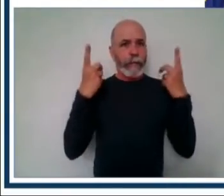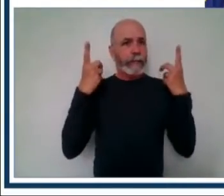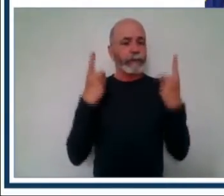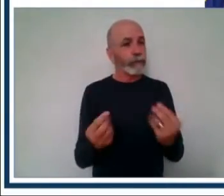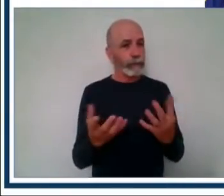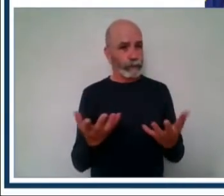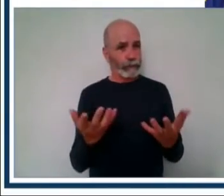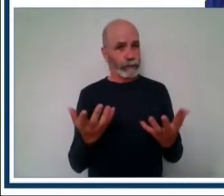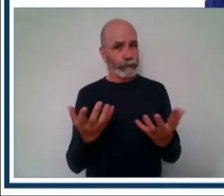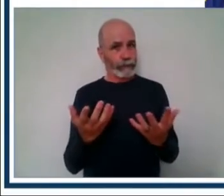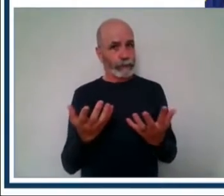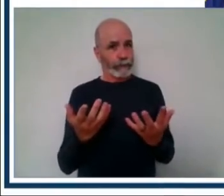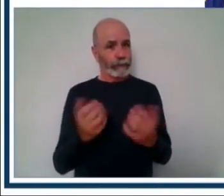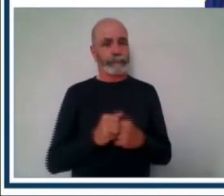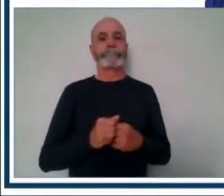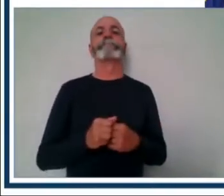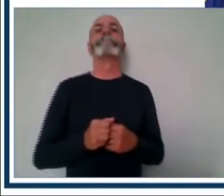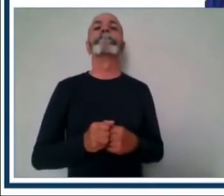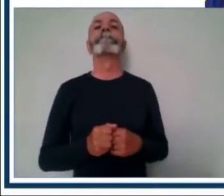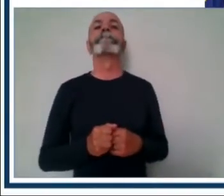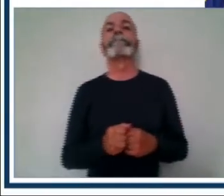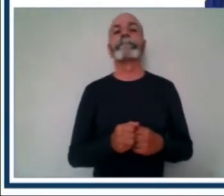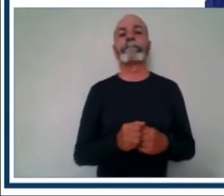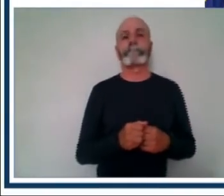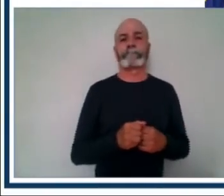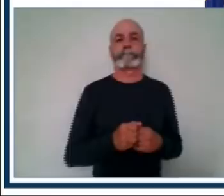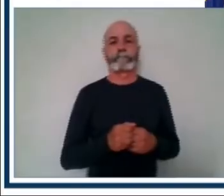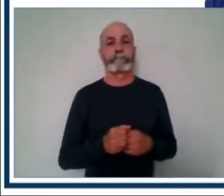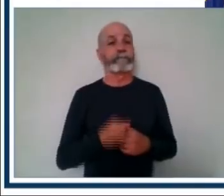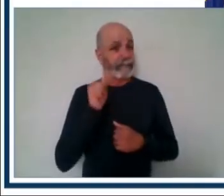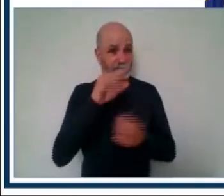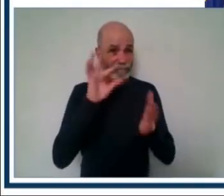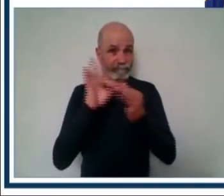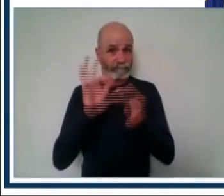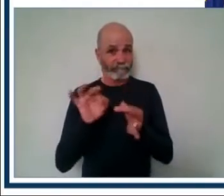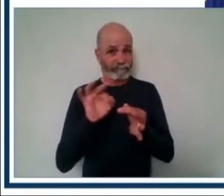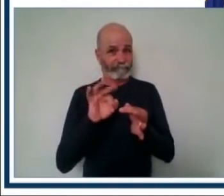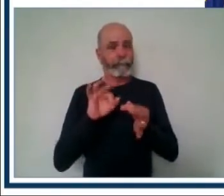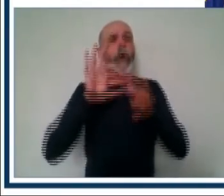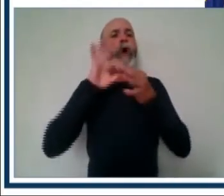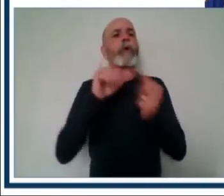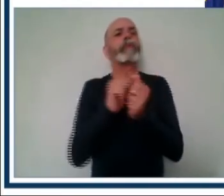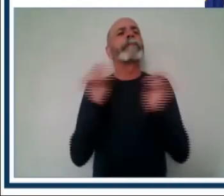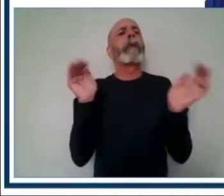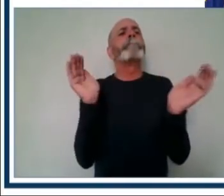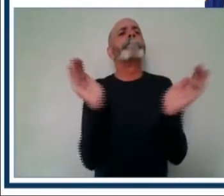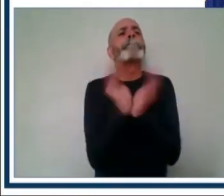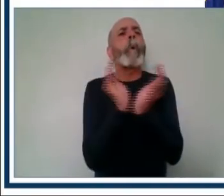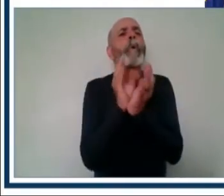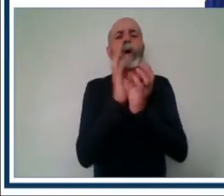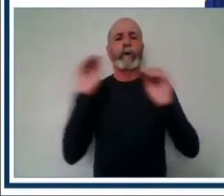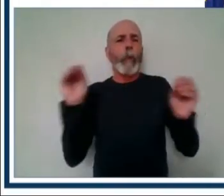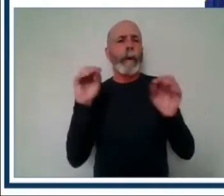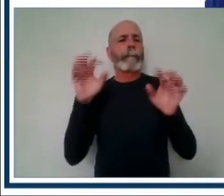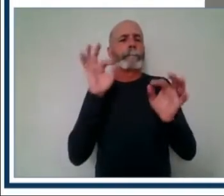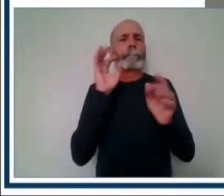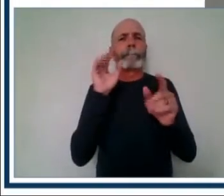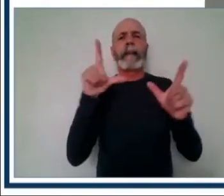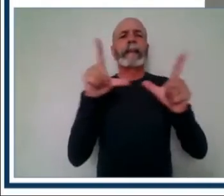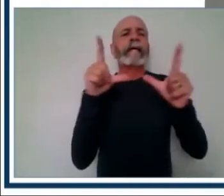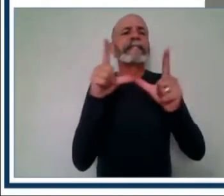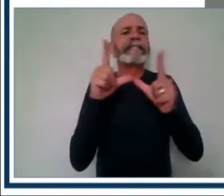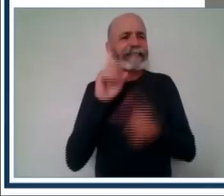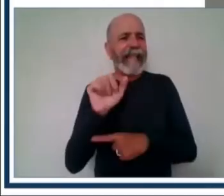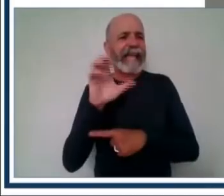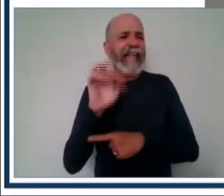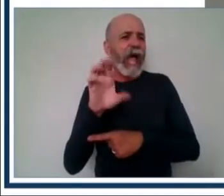if you can just comment on the situation with small unlicensed daycares. Not closed unlicensed daycares like